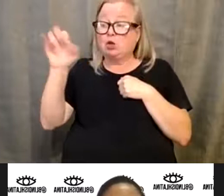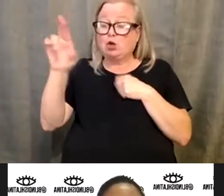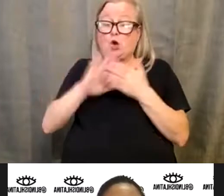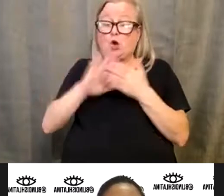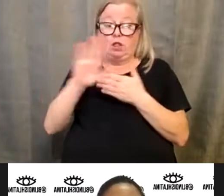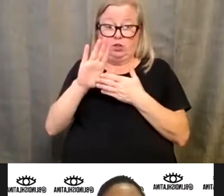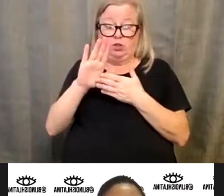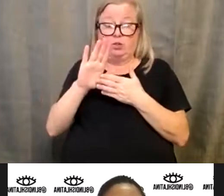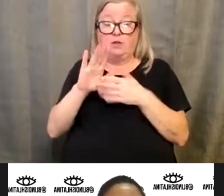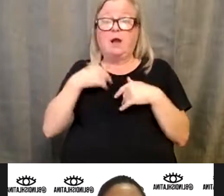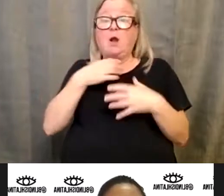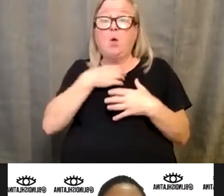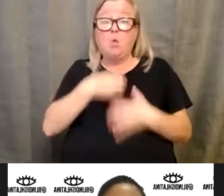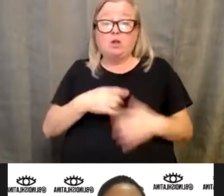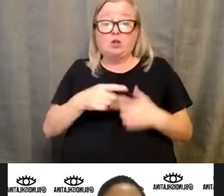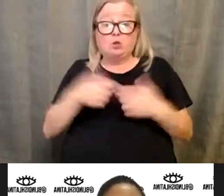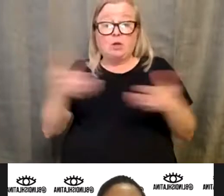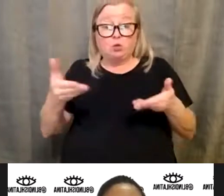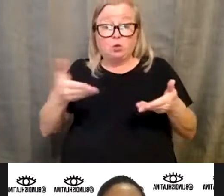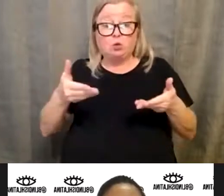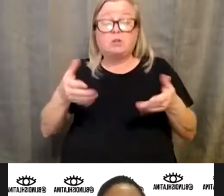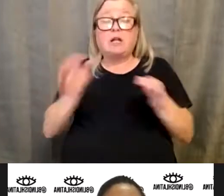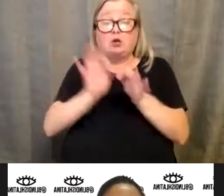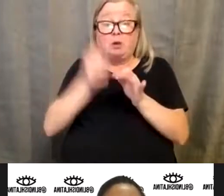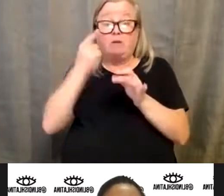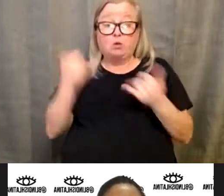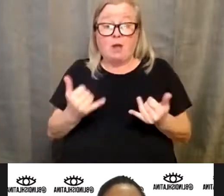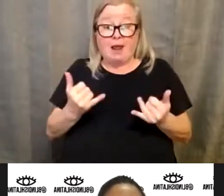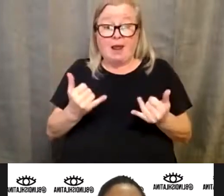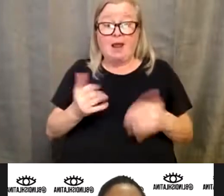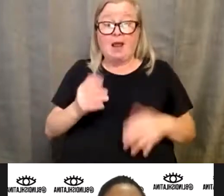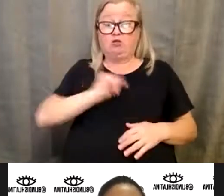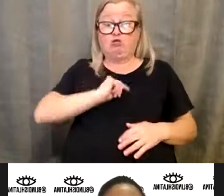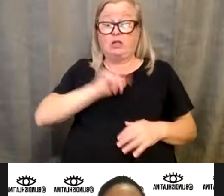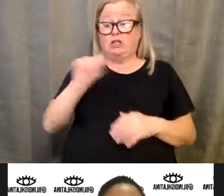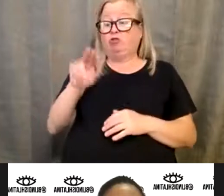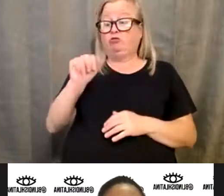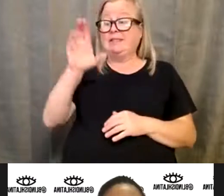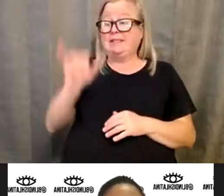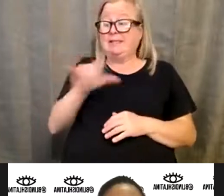I also wish to introduce our interpreters for today, Tracy and Andrea.